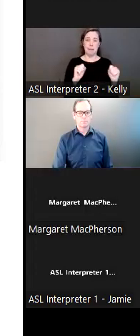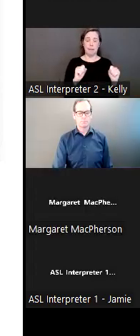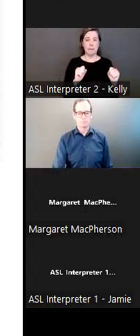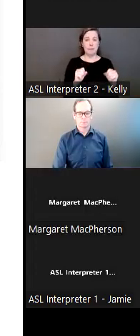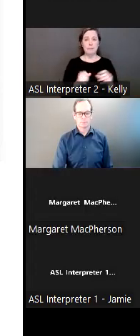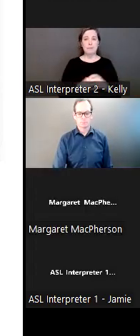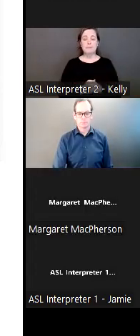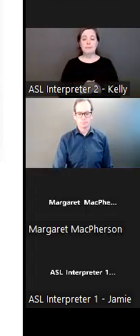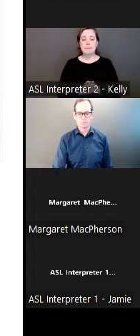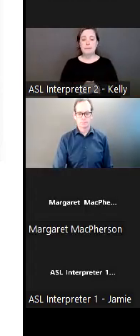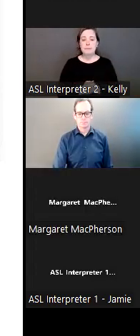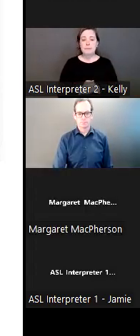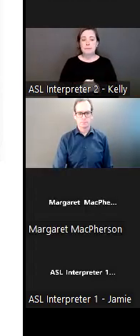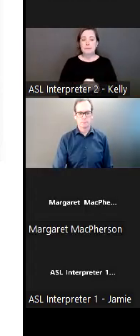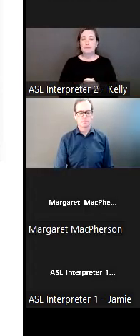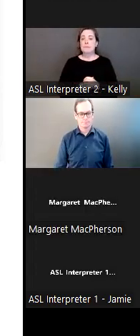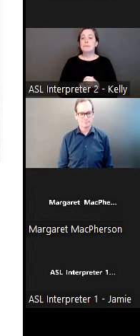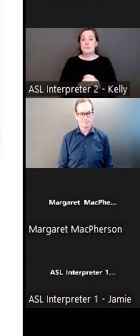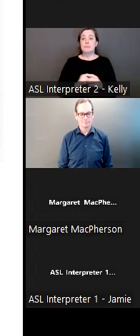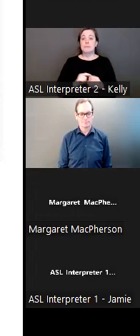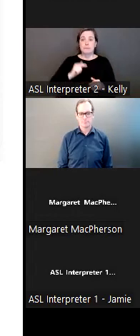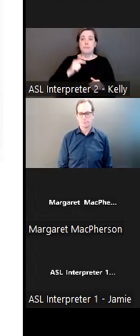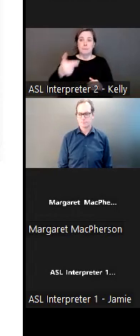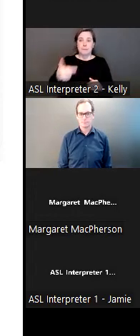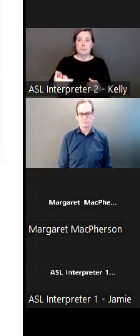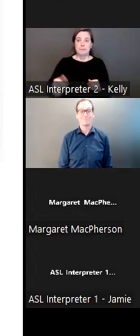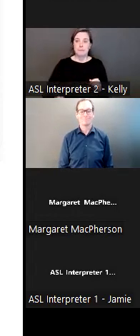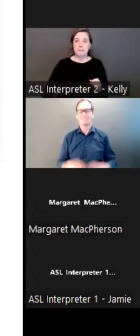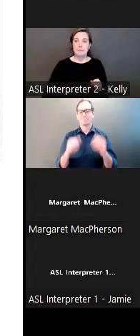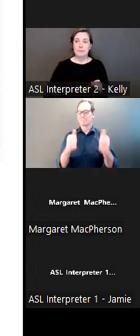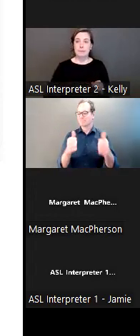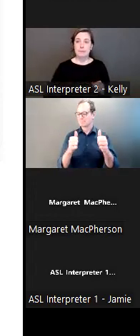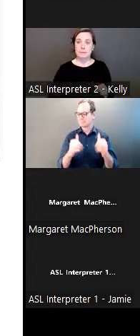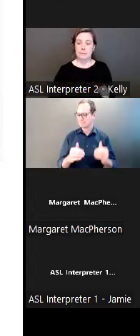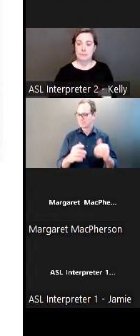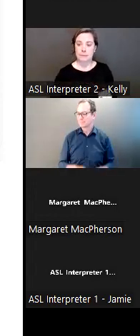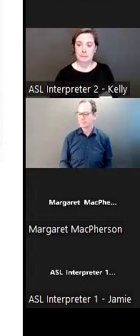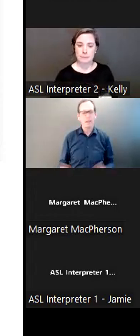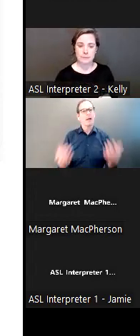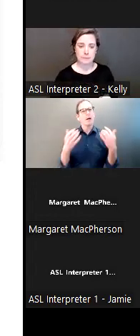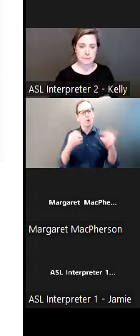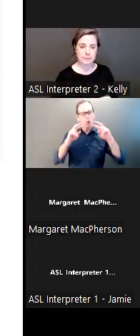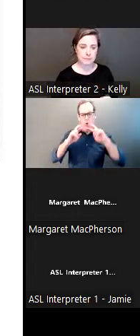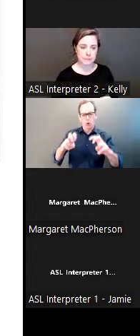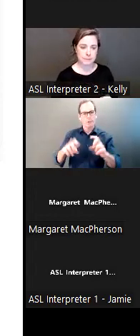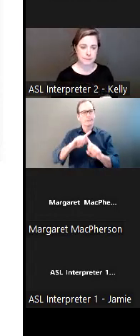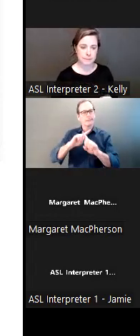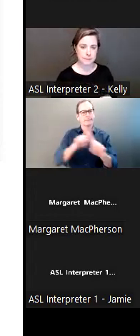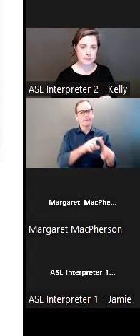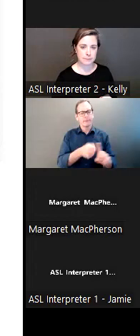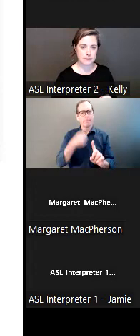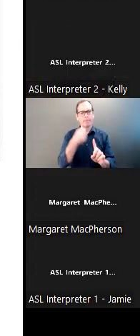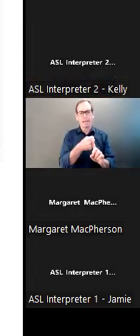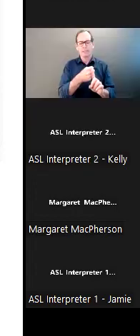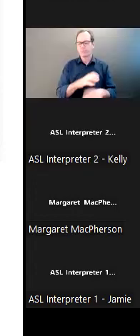responses. So we look at things like social cohesion, the amount of violence in a neighborhood, as being either protective or putting people